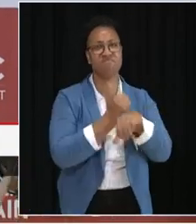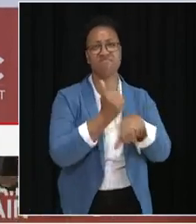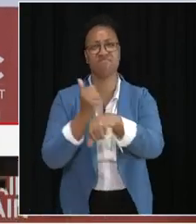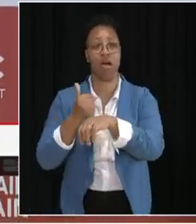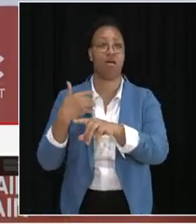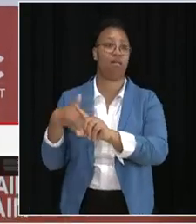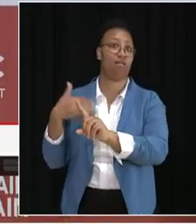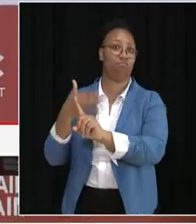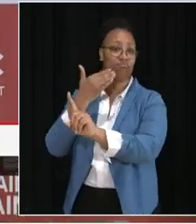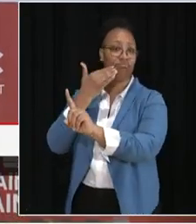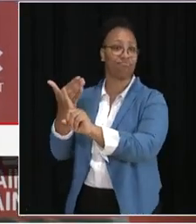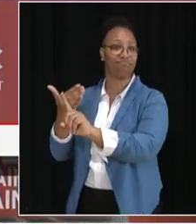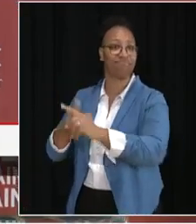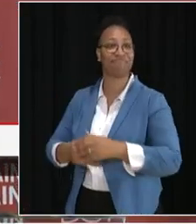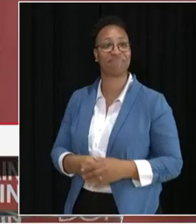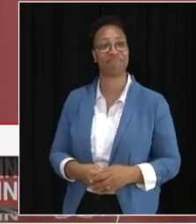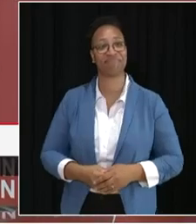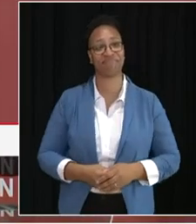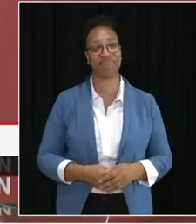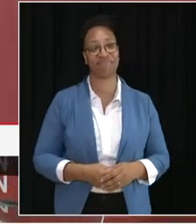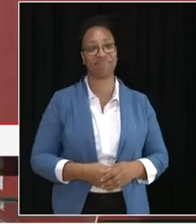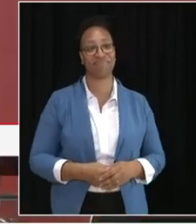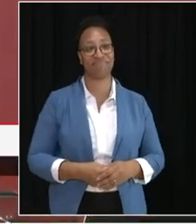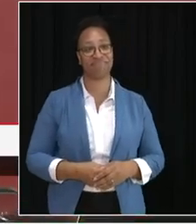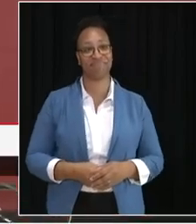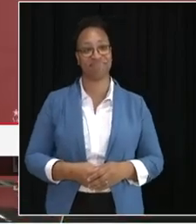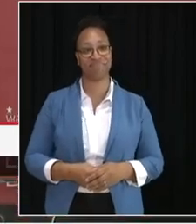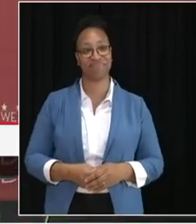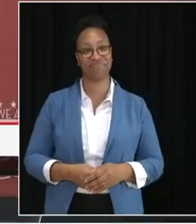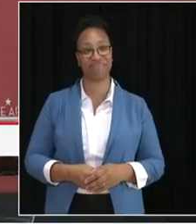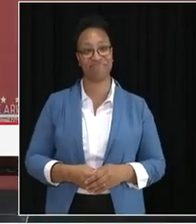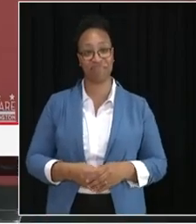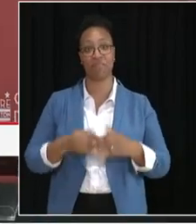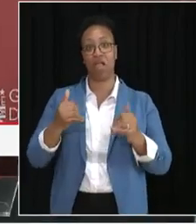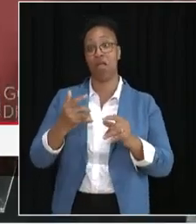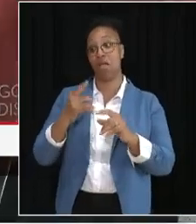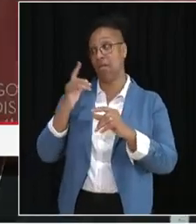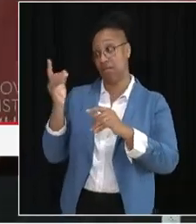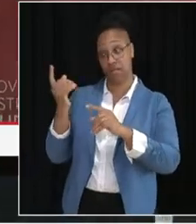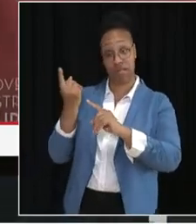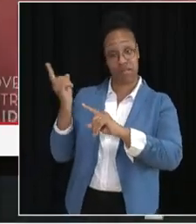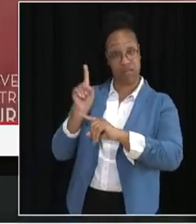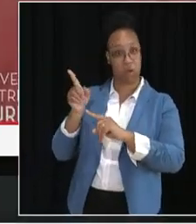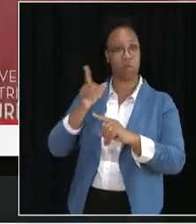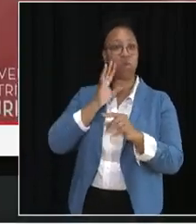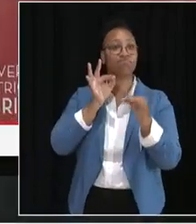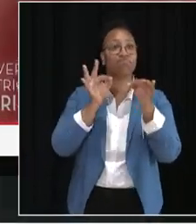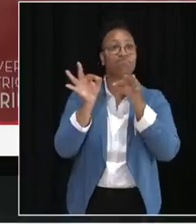the facility, and then we'll also get to hear from Dr. Bostine as well. Thank you.